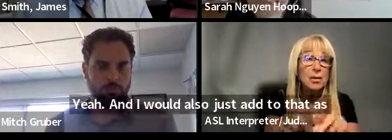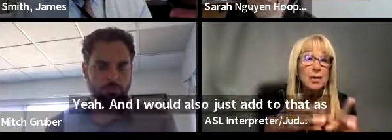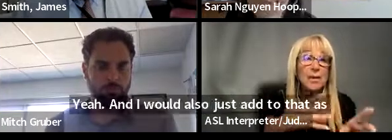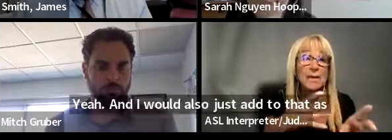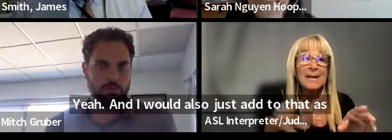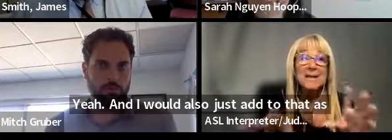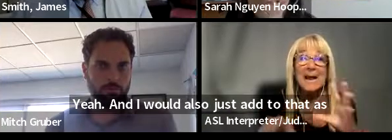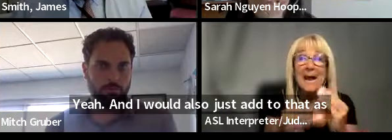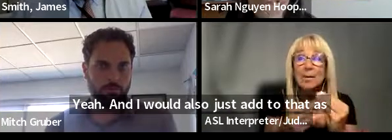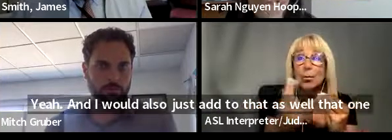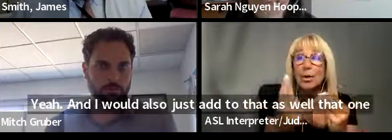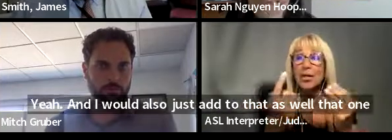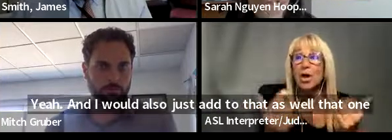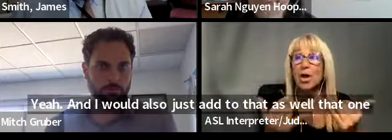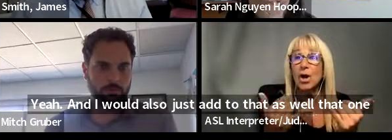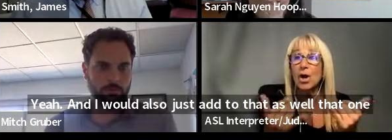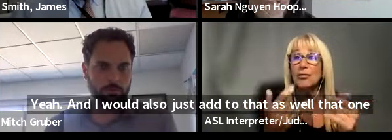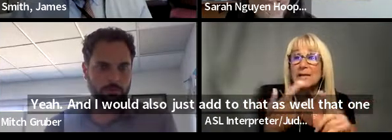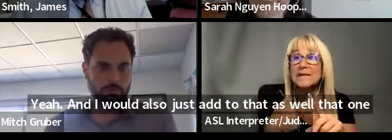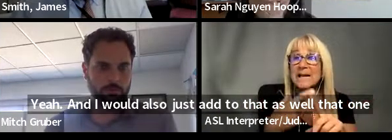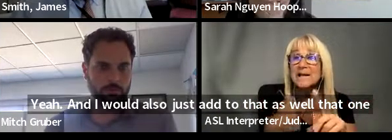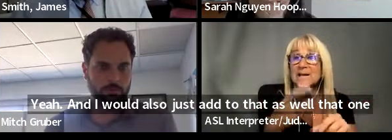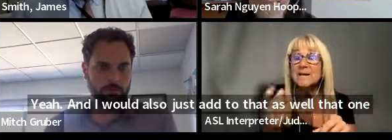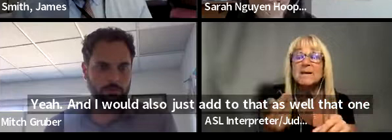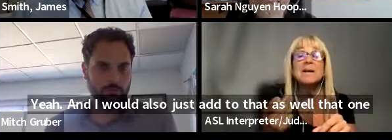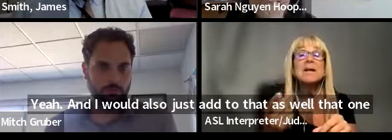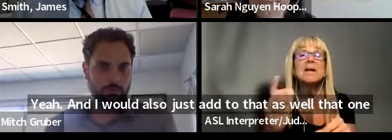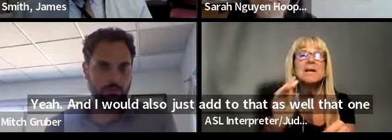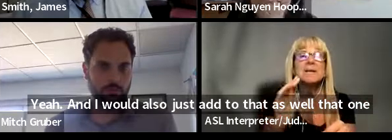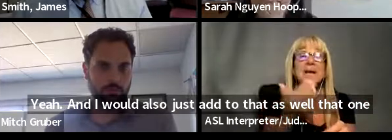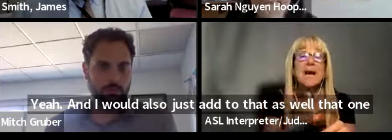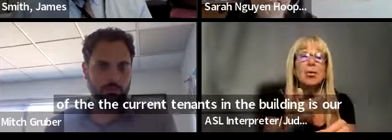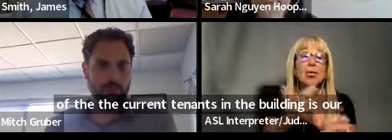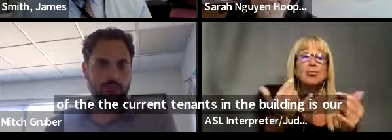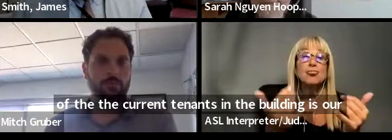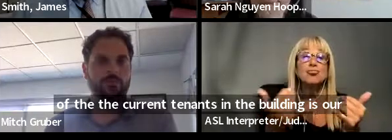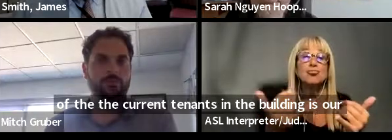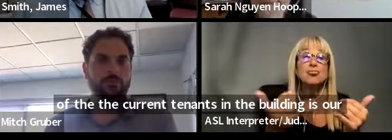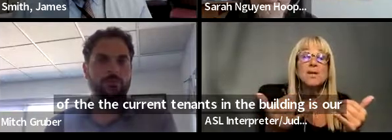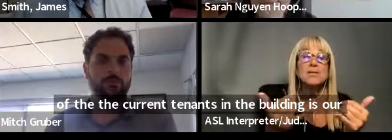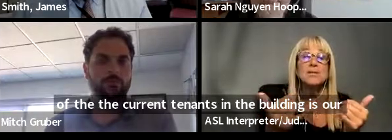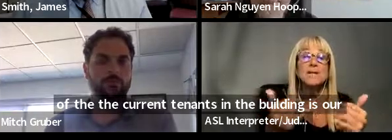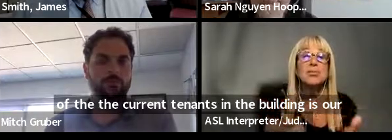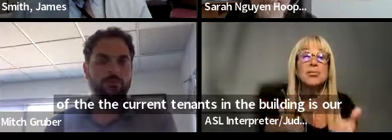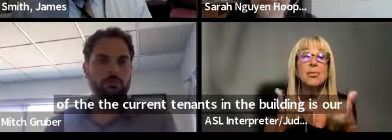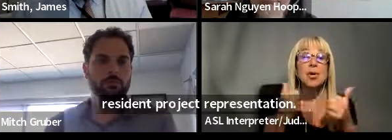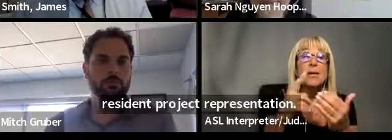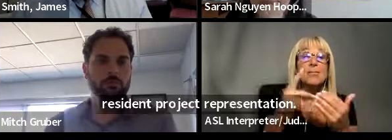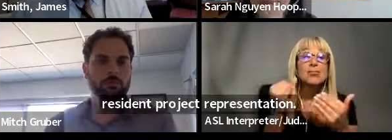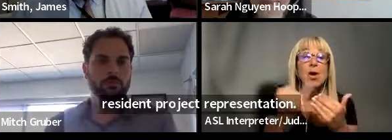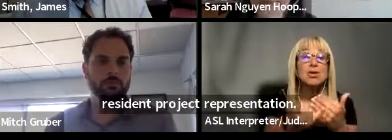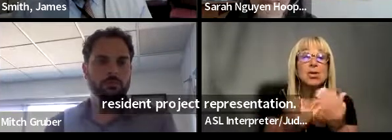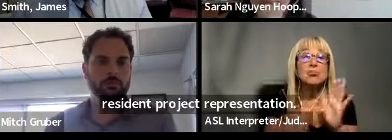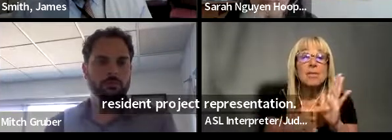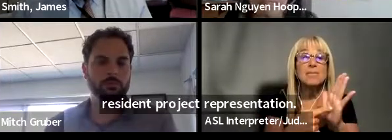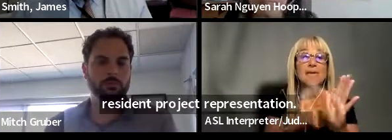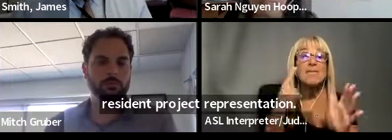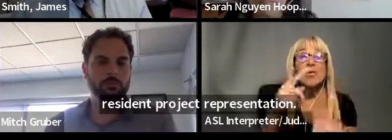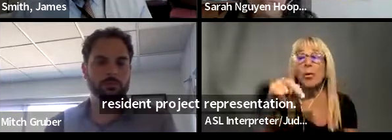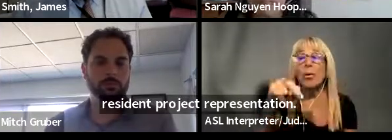current tenants in the building is our resident project representation for the plaza work that's being